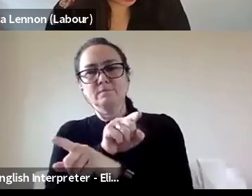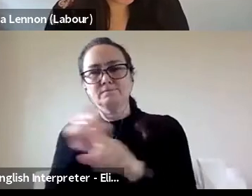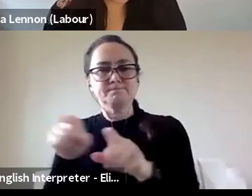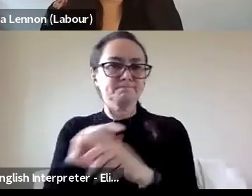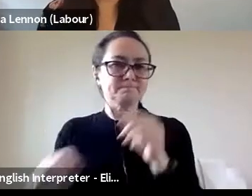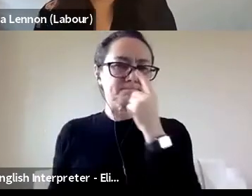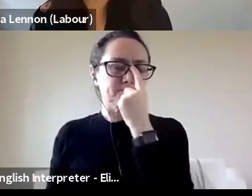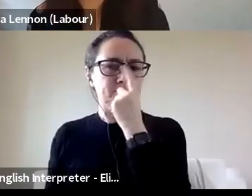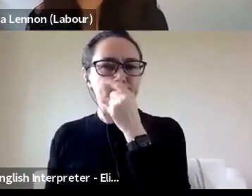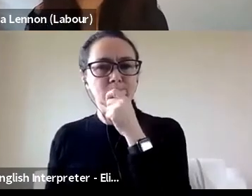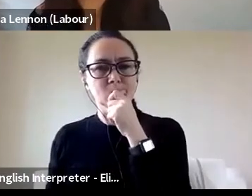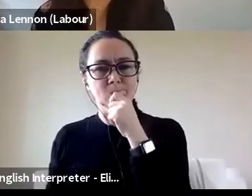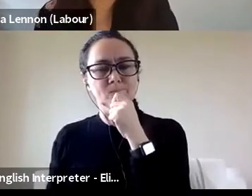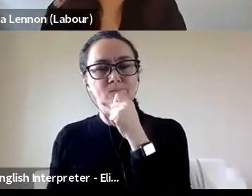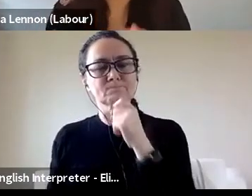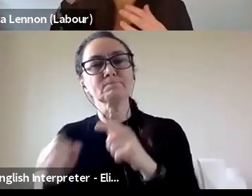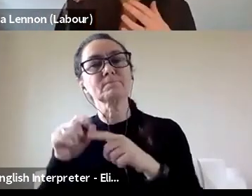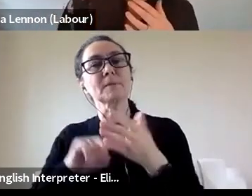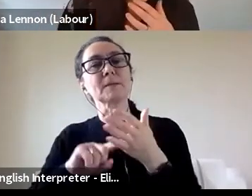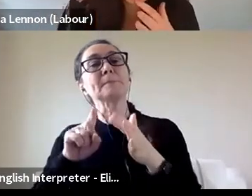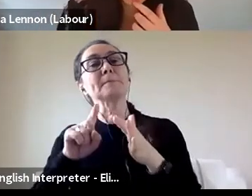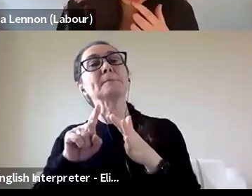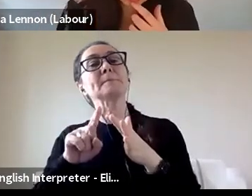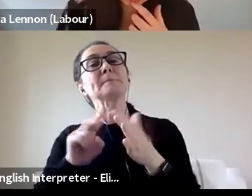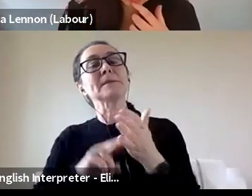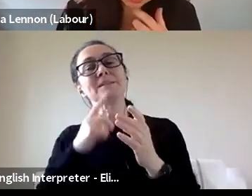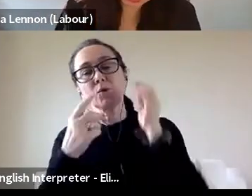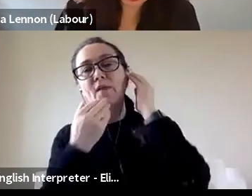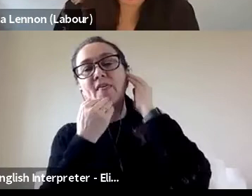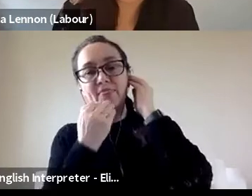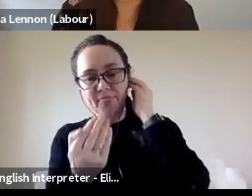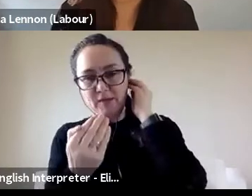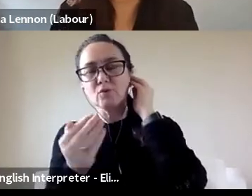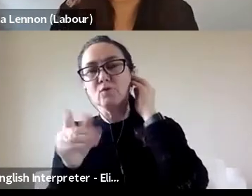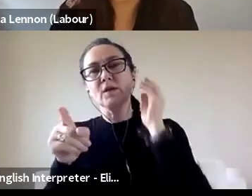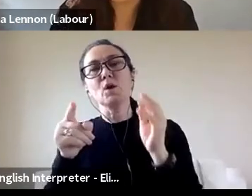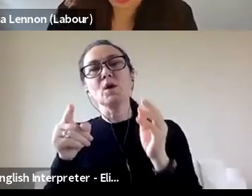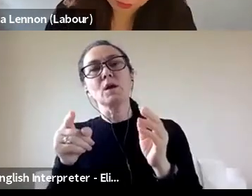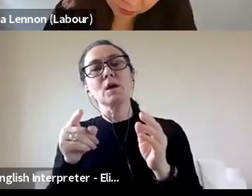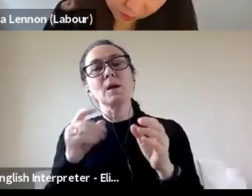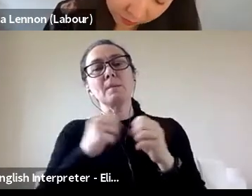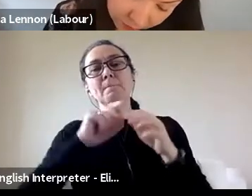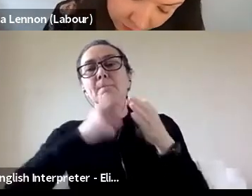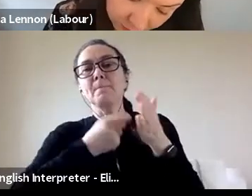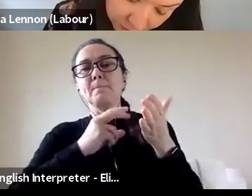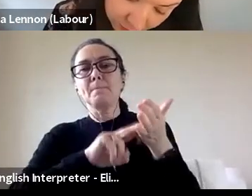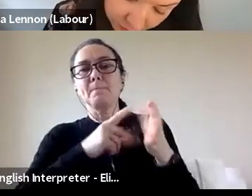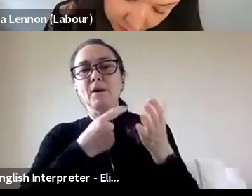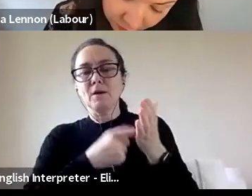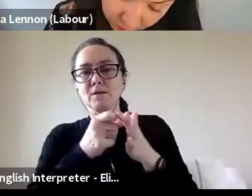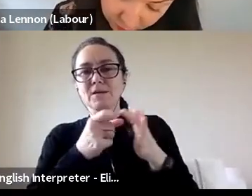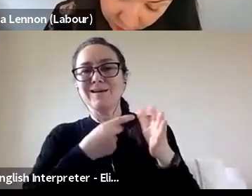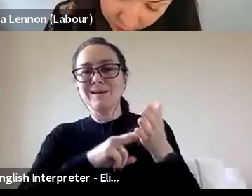we've had a question from Bernard Anderson. Thank you for that. This is a question for you,